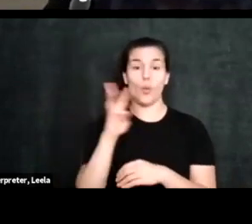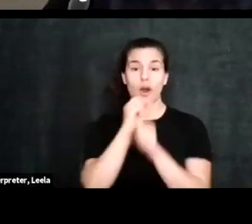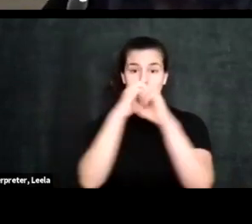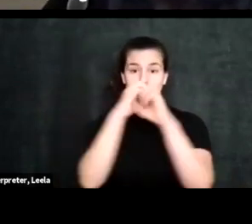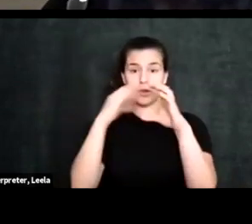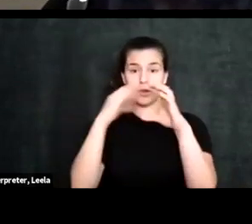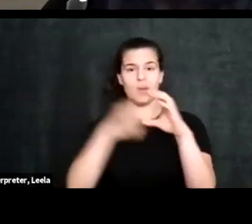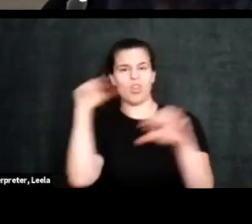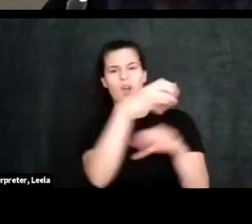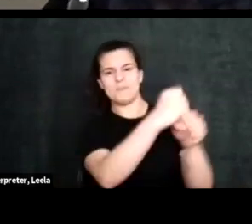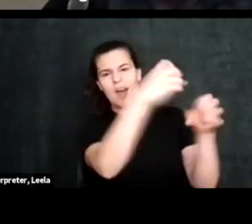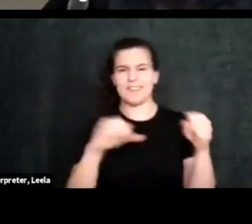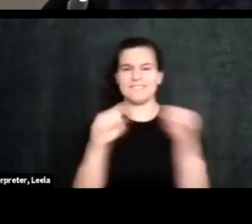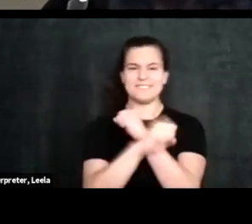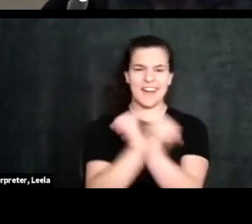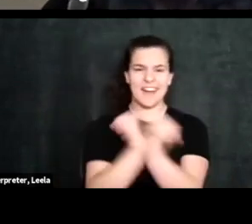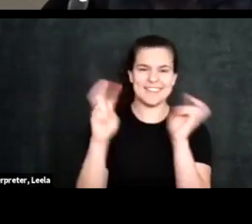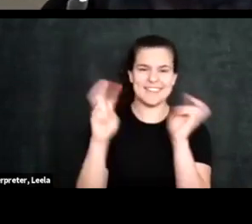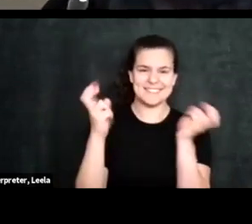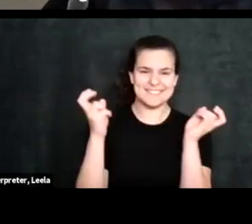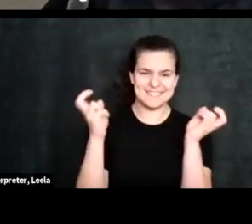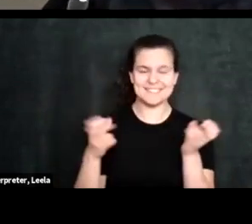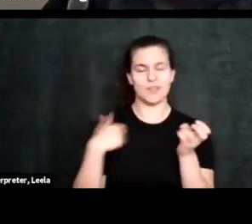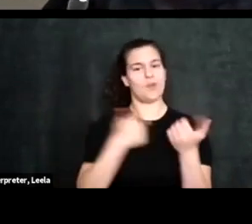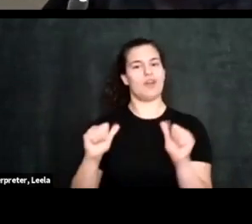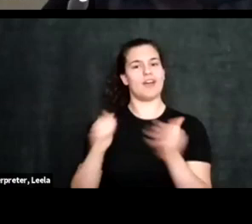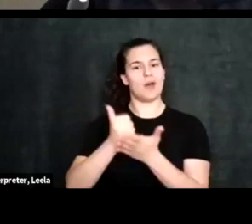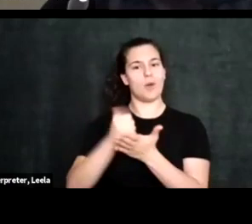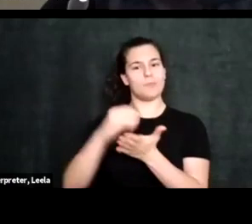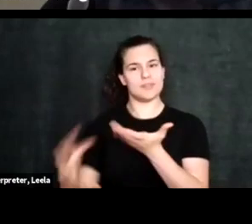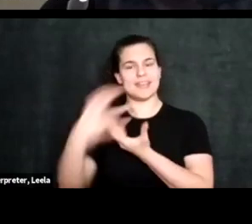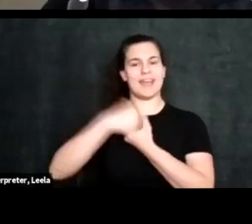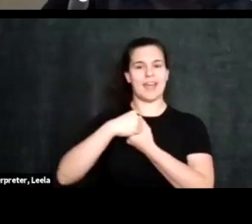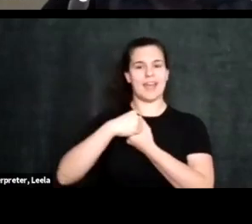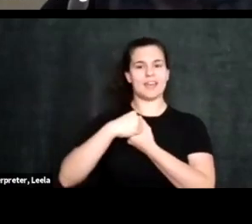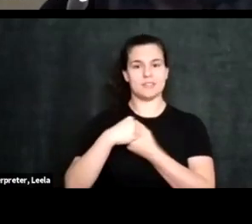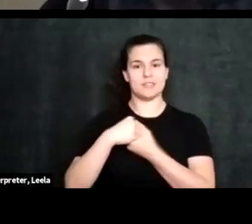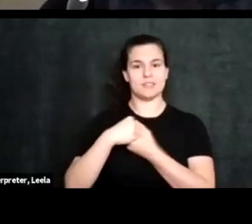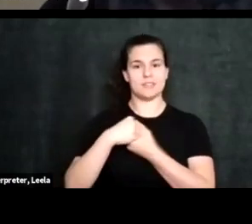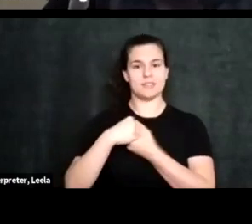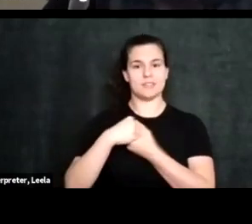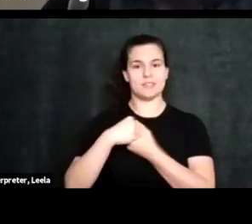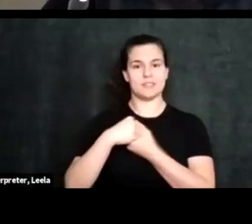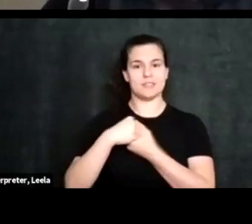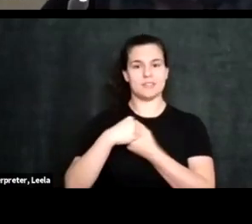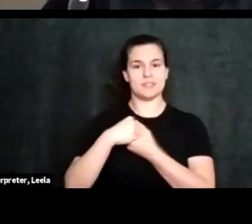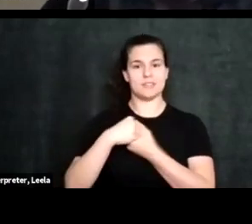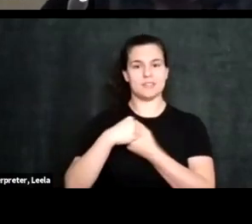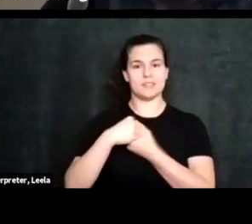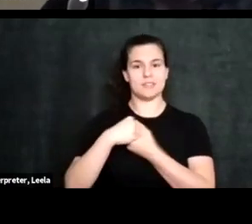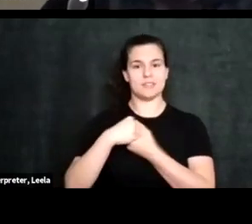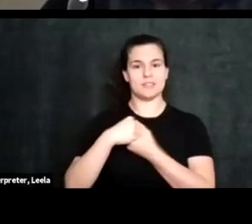out and keep them engaged, not just in the classroom, but outside of the classroom as well. And so I also want to talk about some